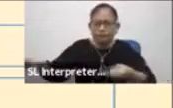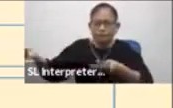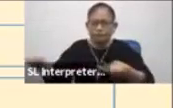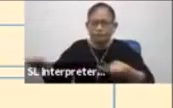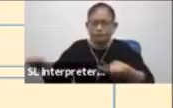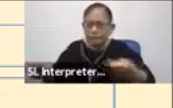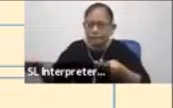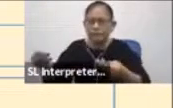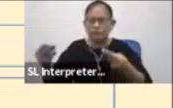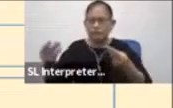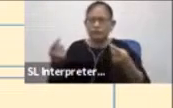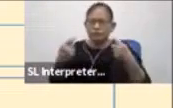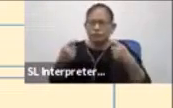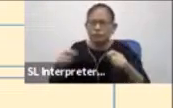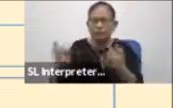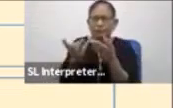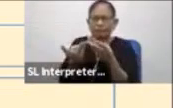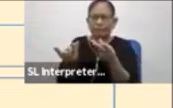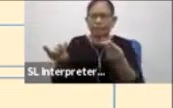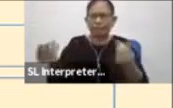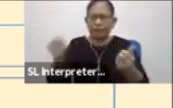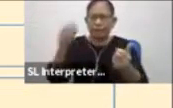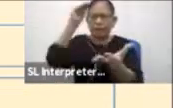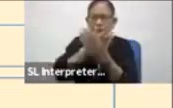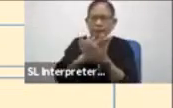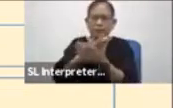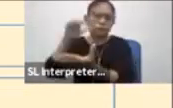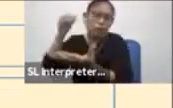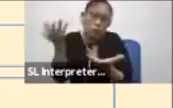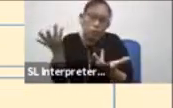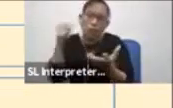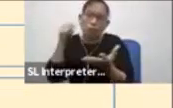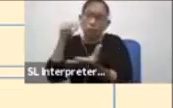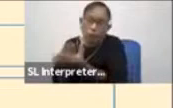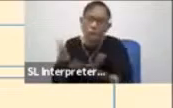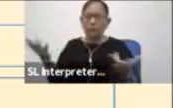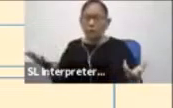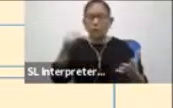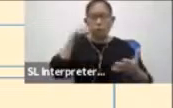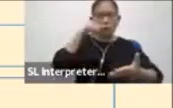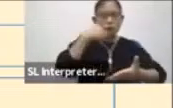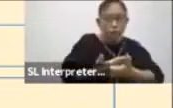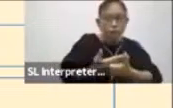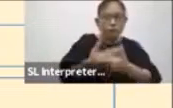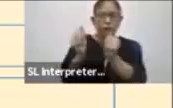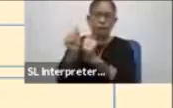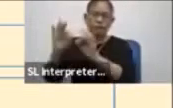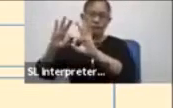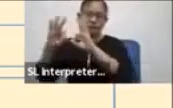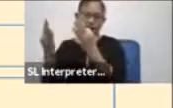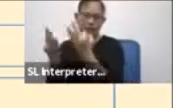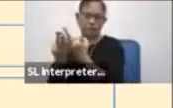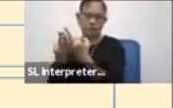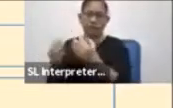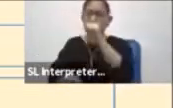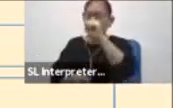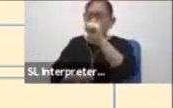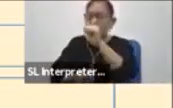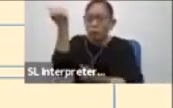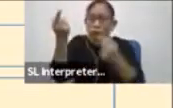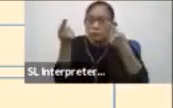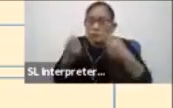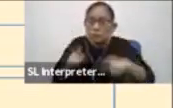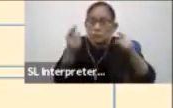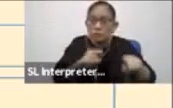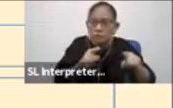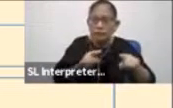between the husband or wife, for example, or daughter and family. And most of the case, the community